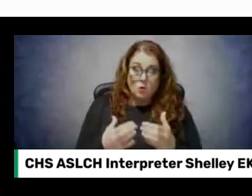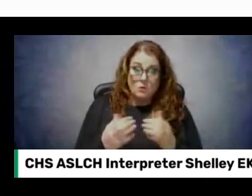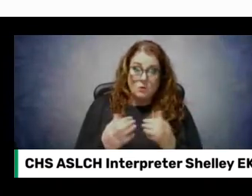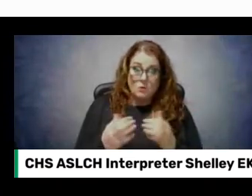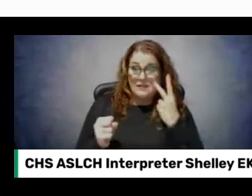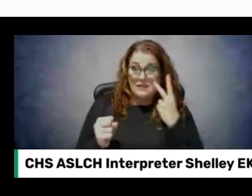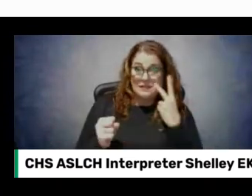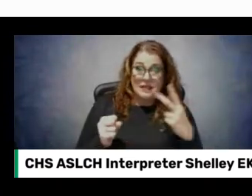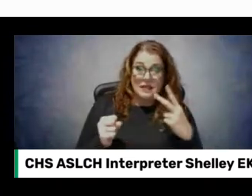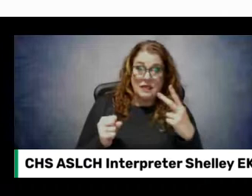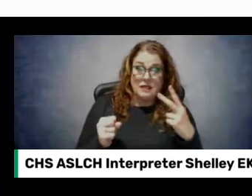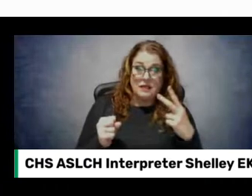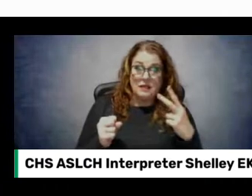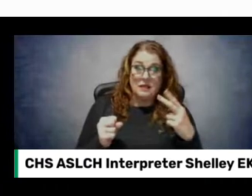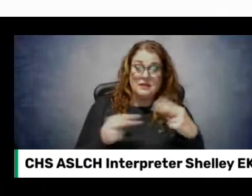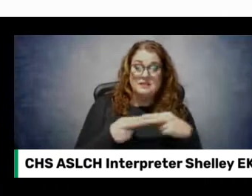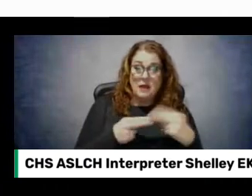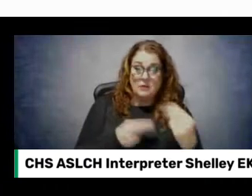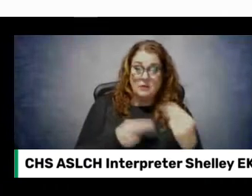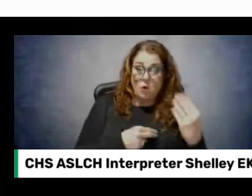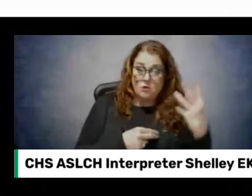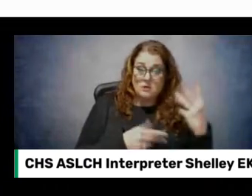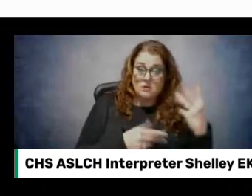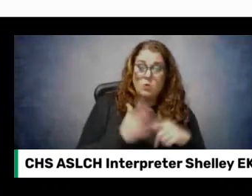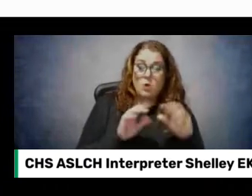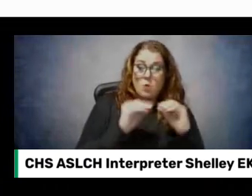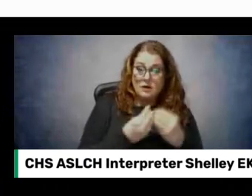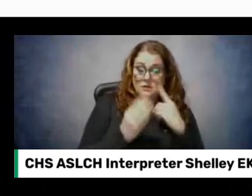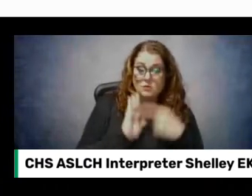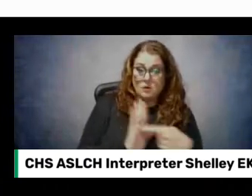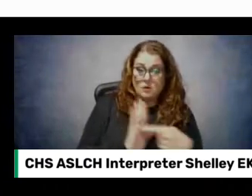when the slides are posted of what organizations are